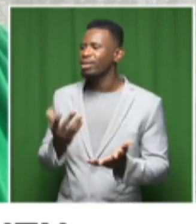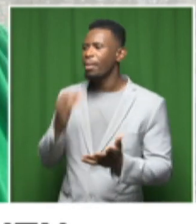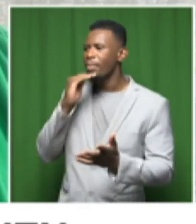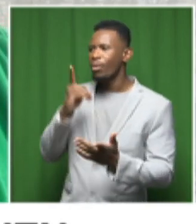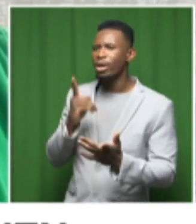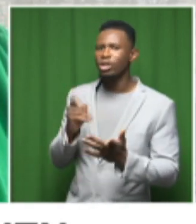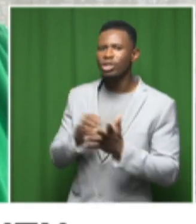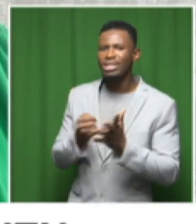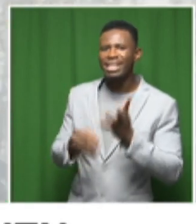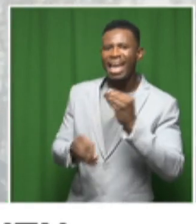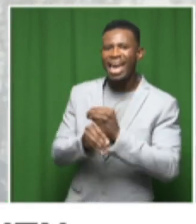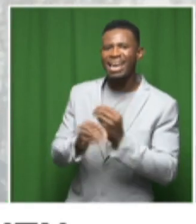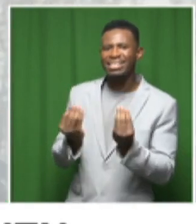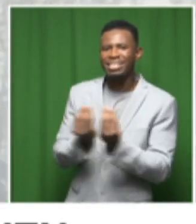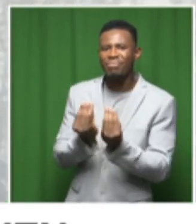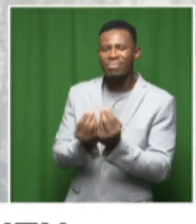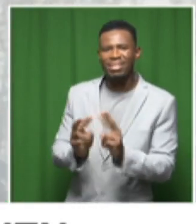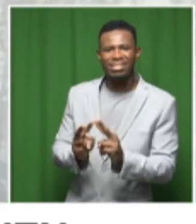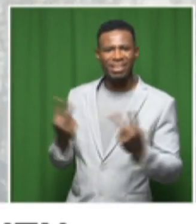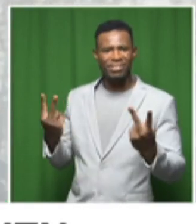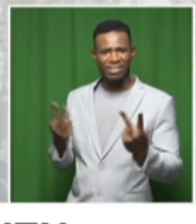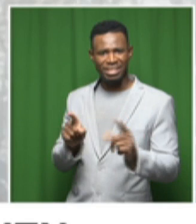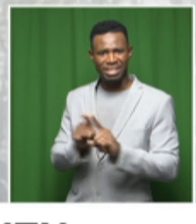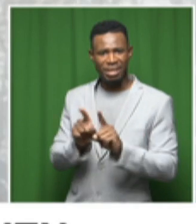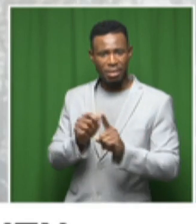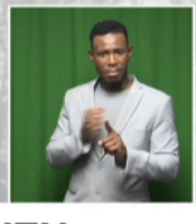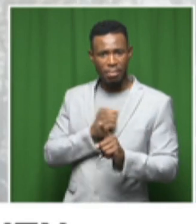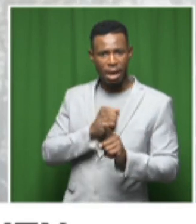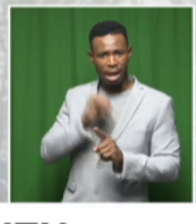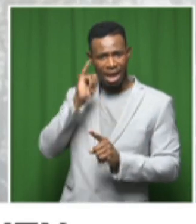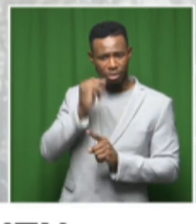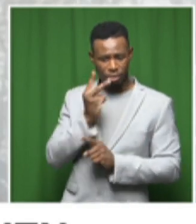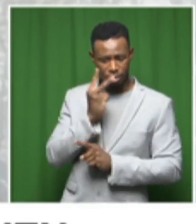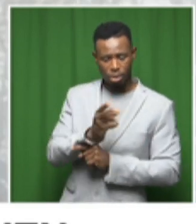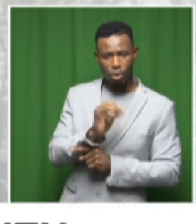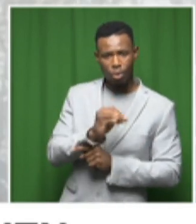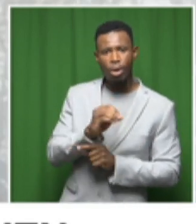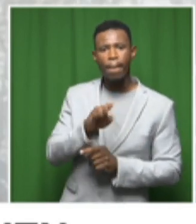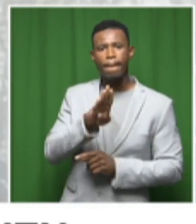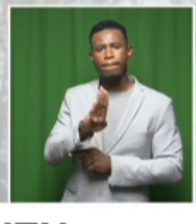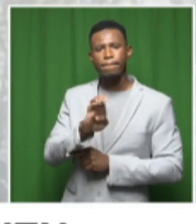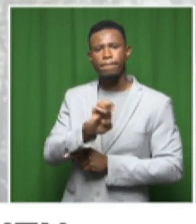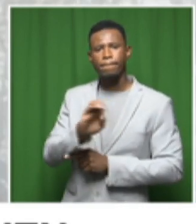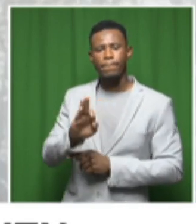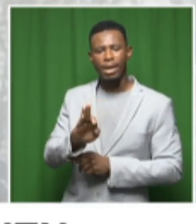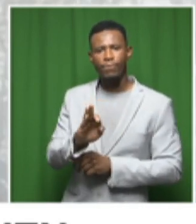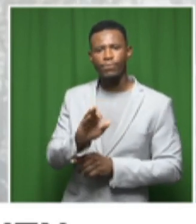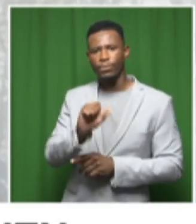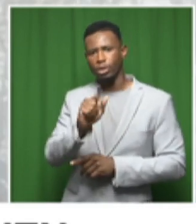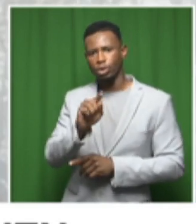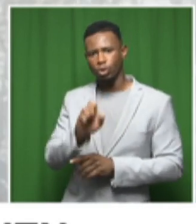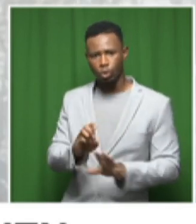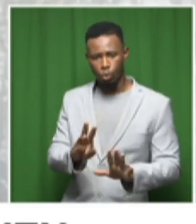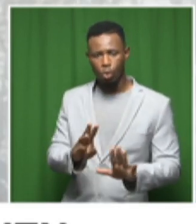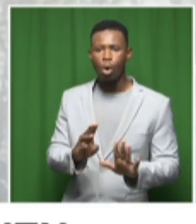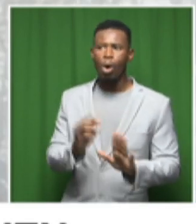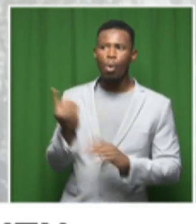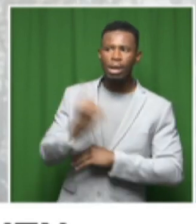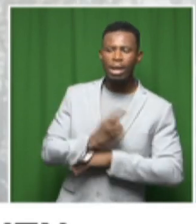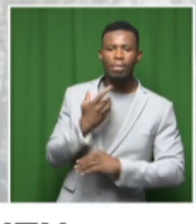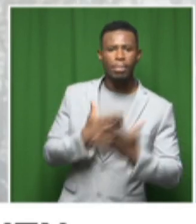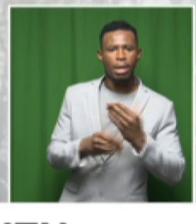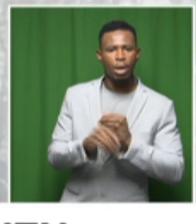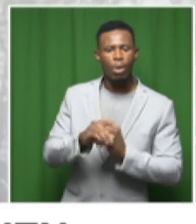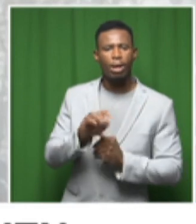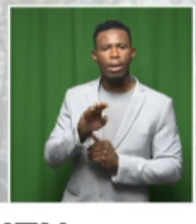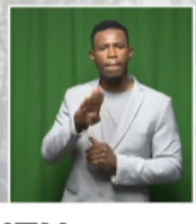I would have, maybe even if you check on my page, I would have a beef stew. One day I would add butter beans to the beef stew just to make it different.